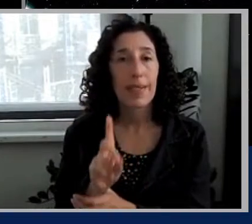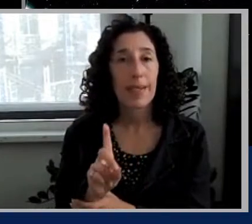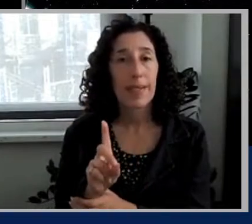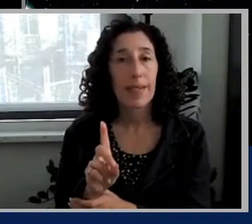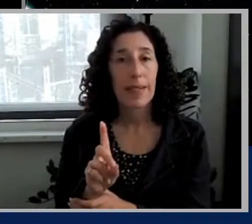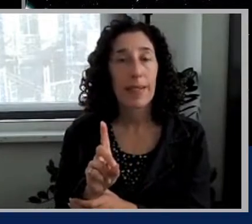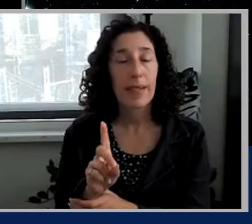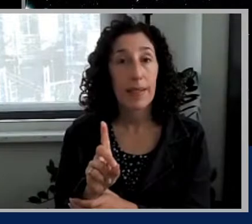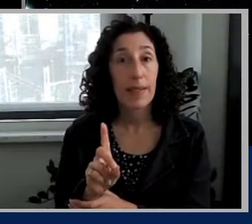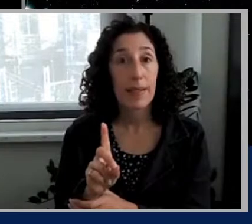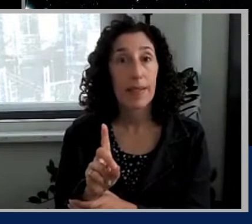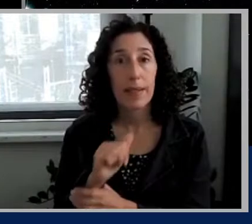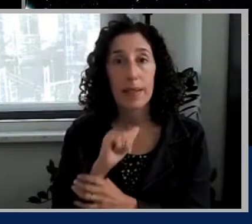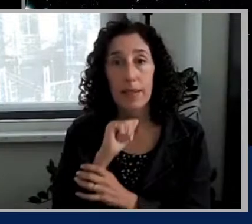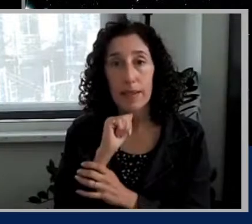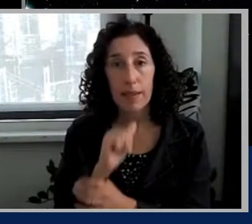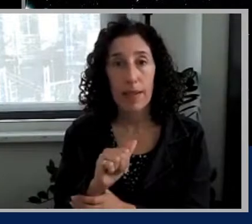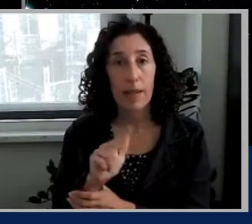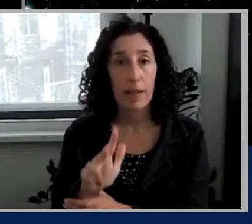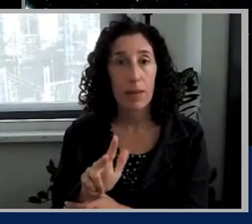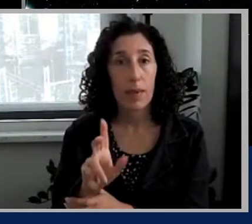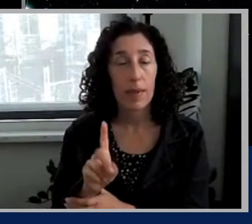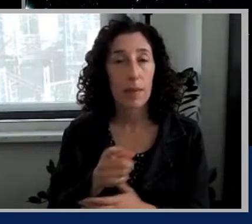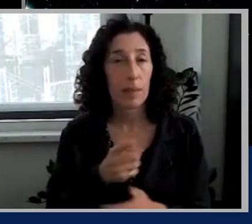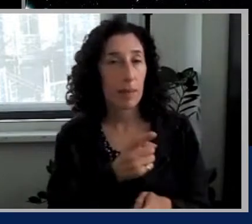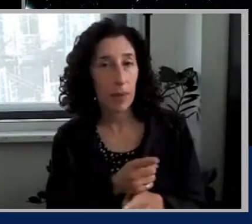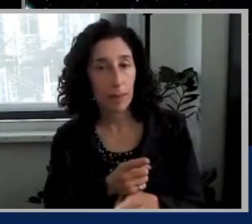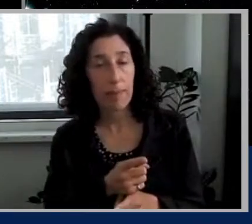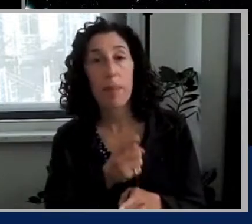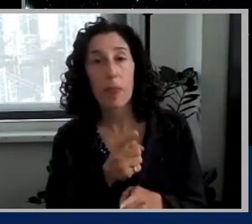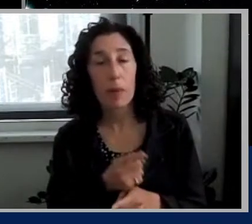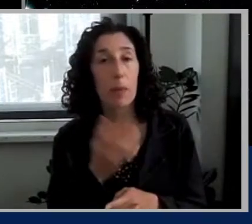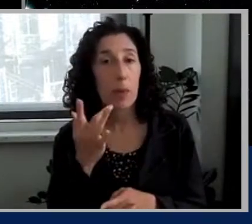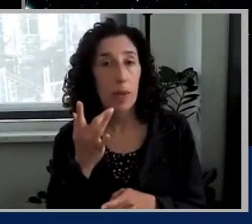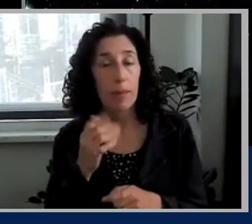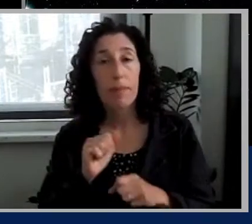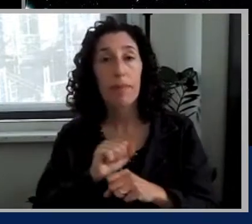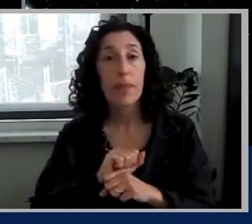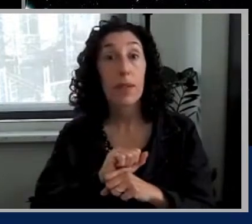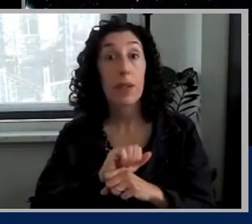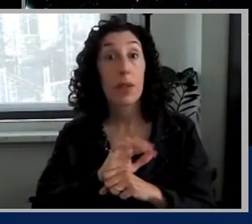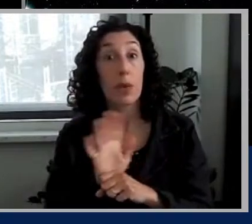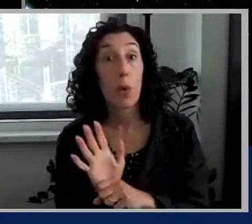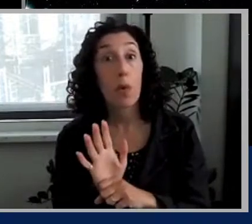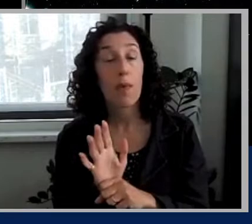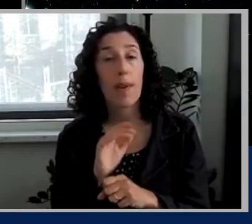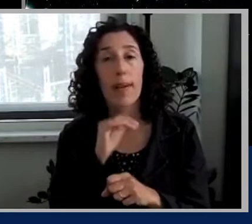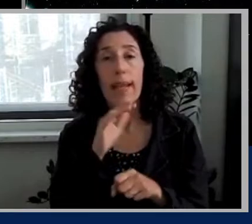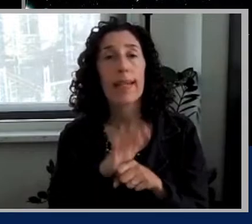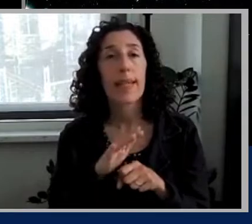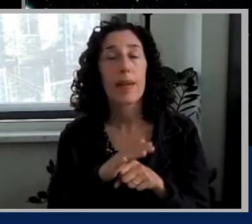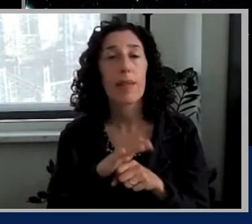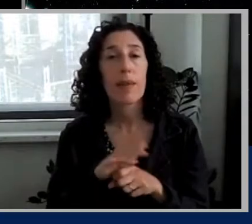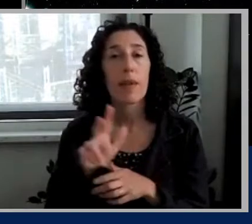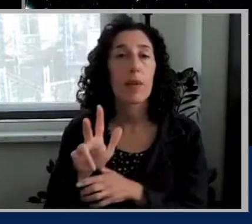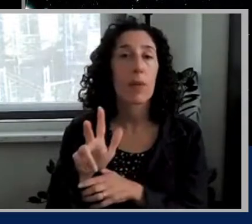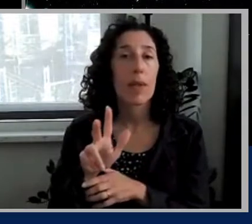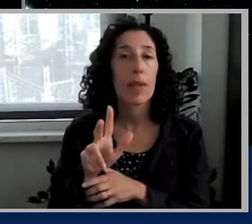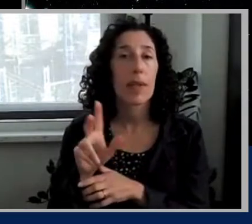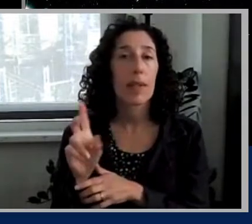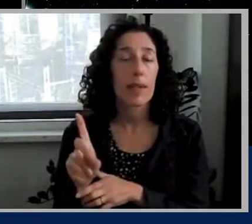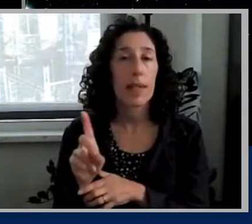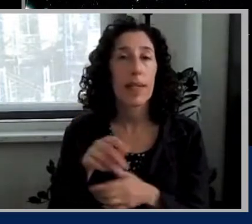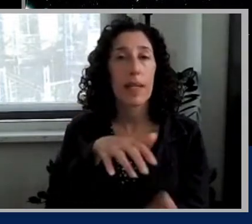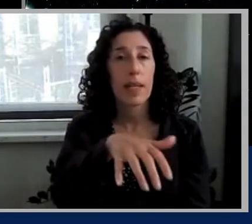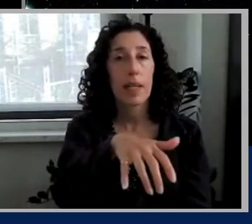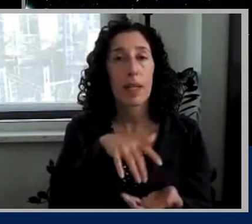found is waiting just for the perfect 3D data set was hard. So being able to translate